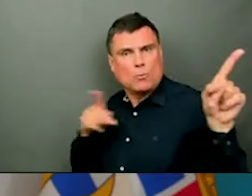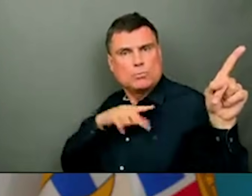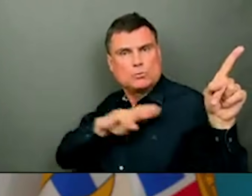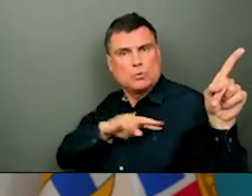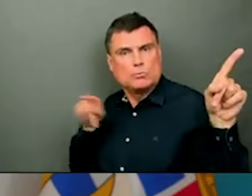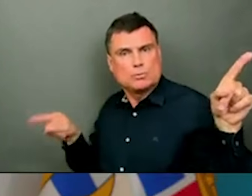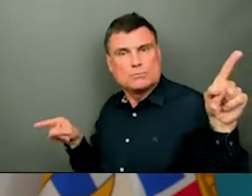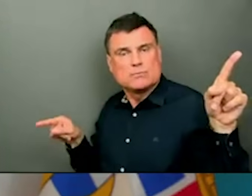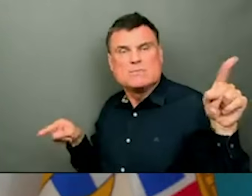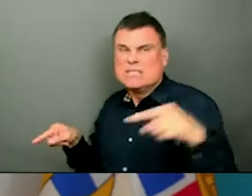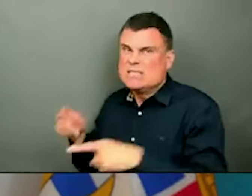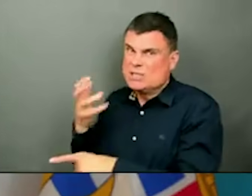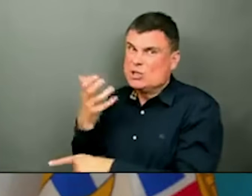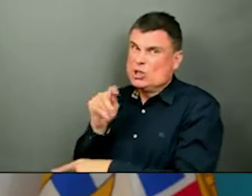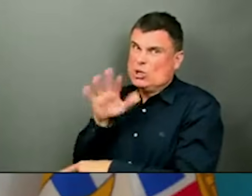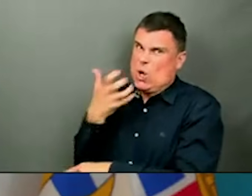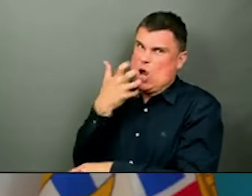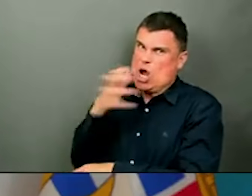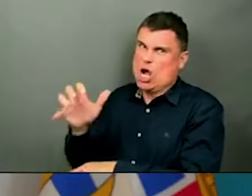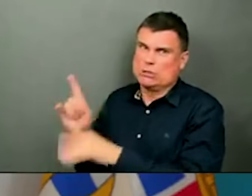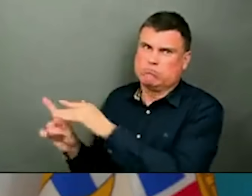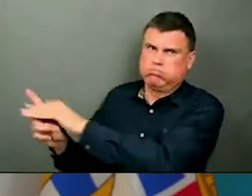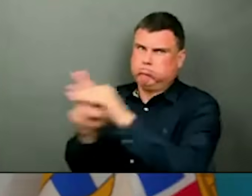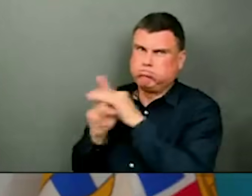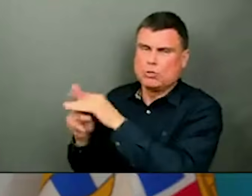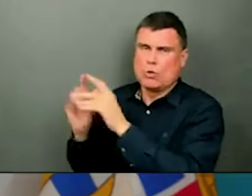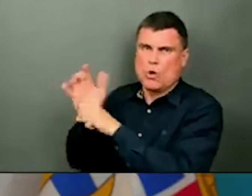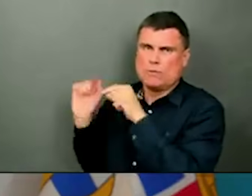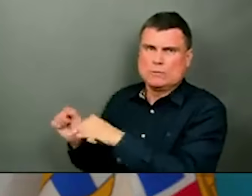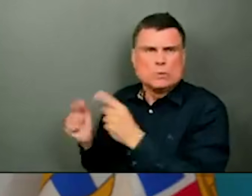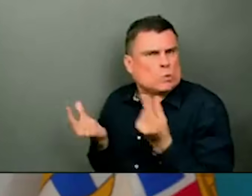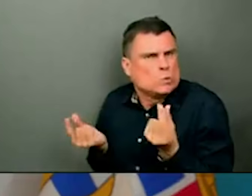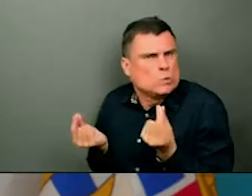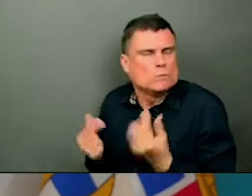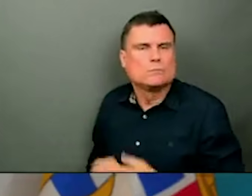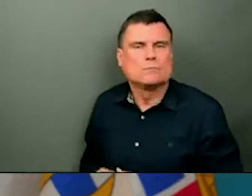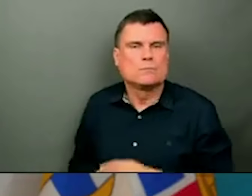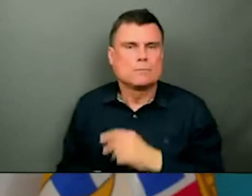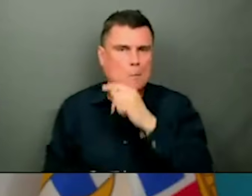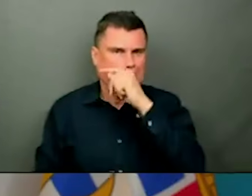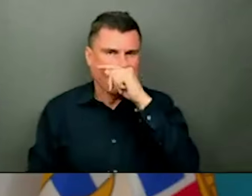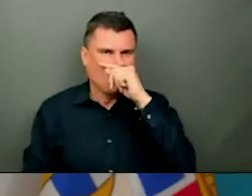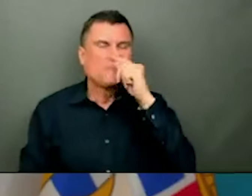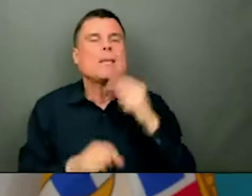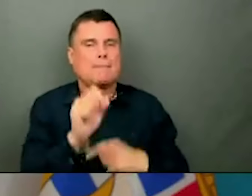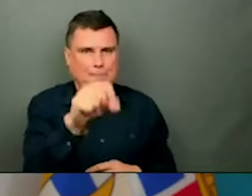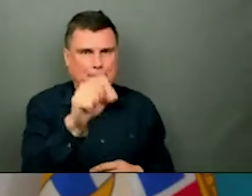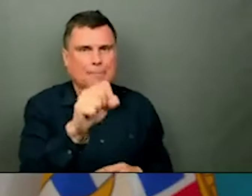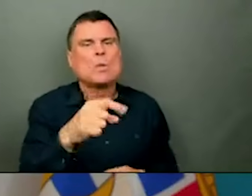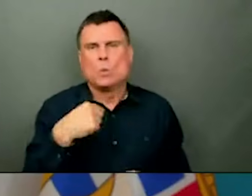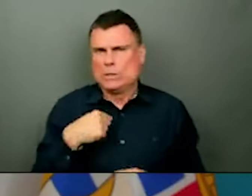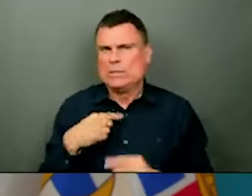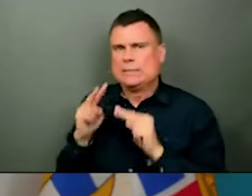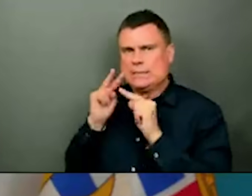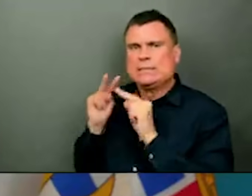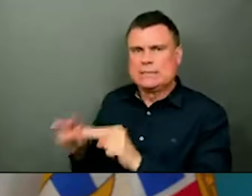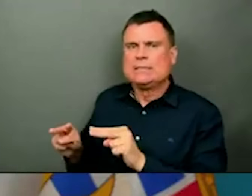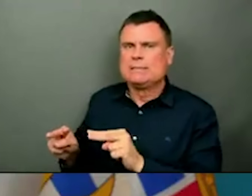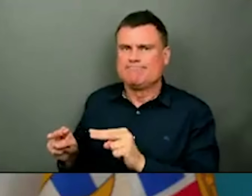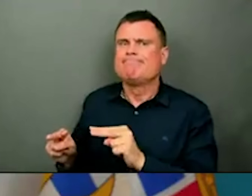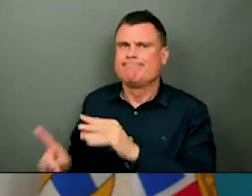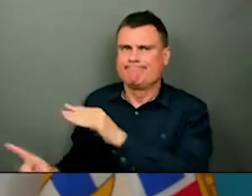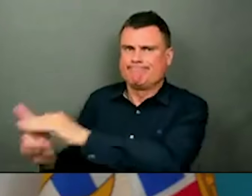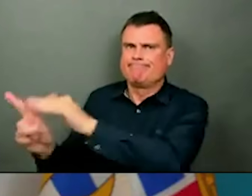the hottest spots in the province? It is, and we've seen a number of things happening, and especially in the high-risk communities, and